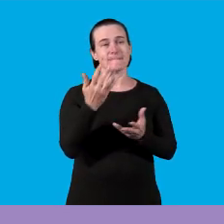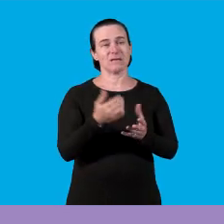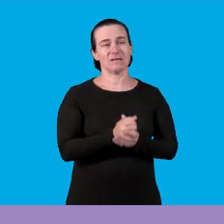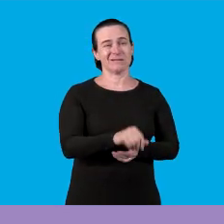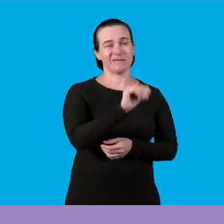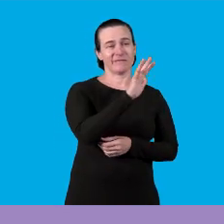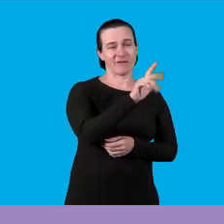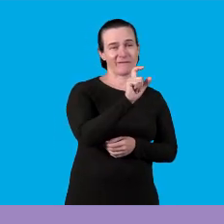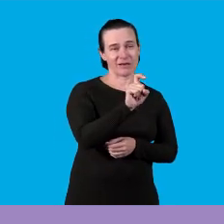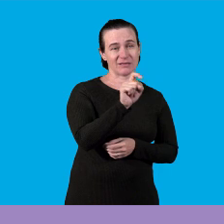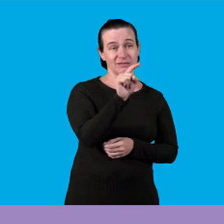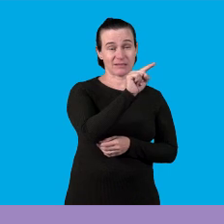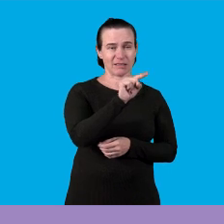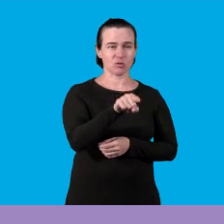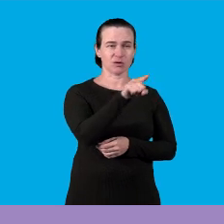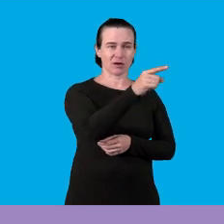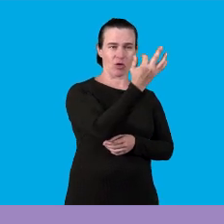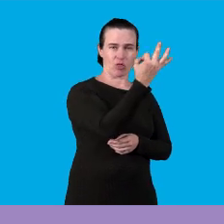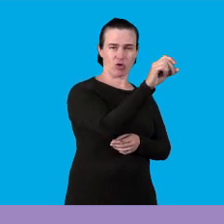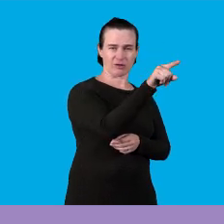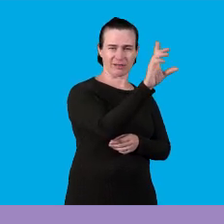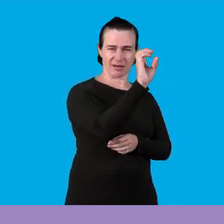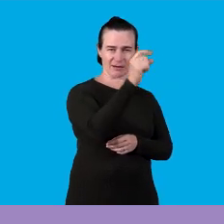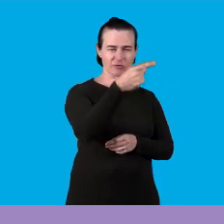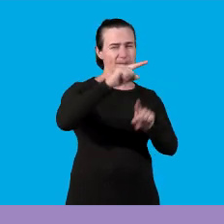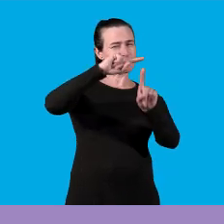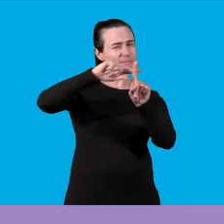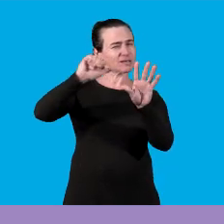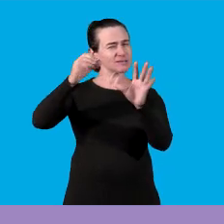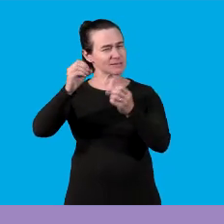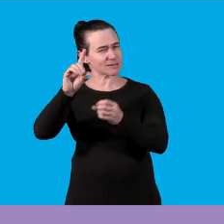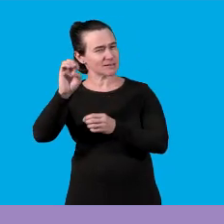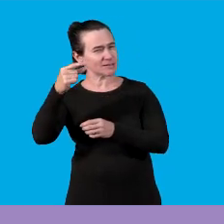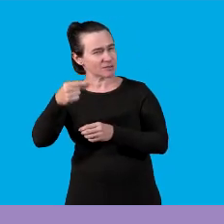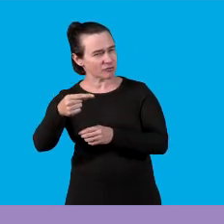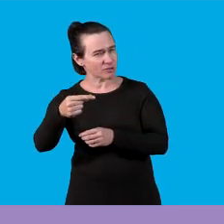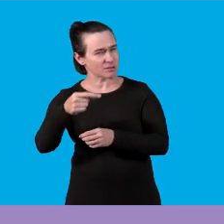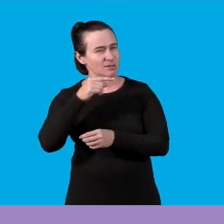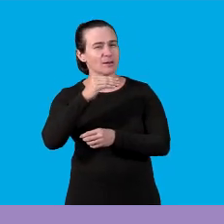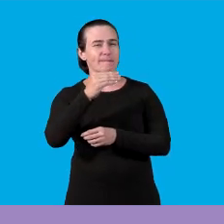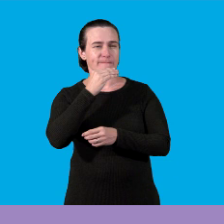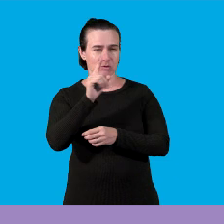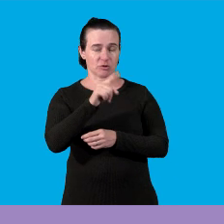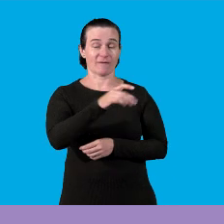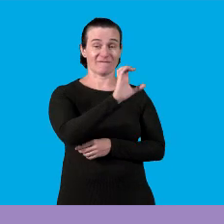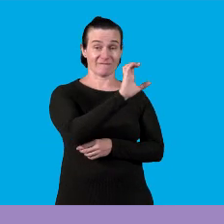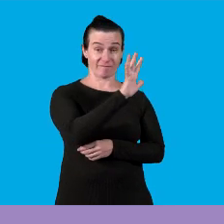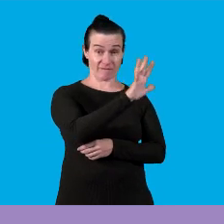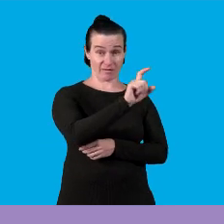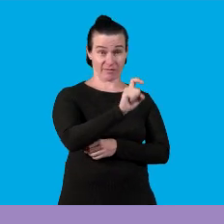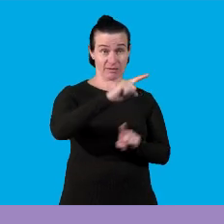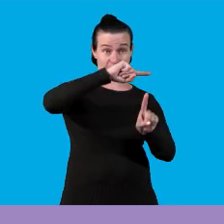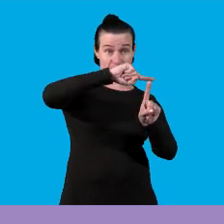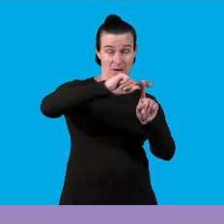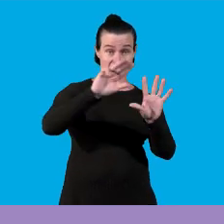90 degrees. Sorry, why am I saying equals to? Plus 90 degrees equals to 180. And